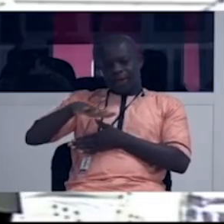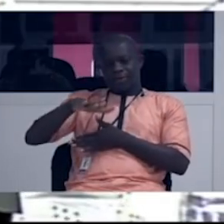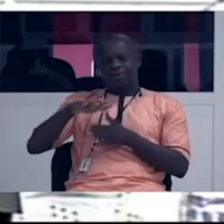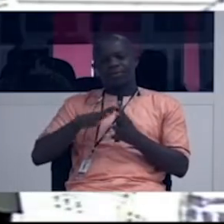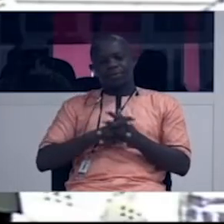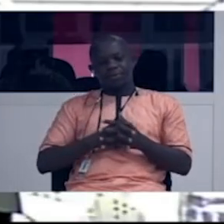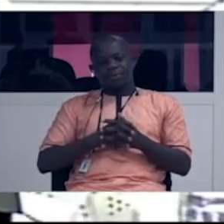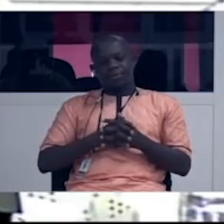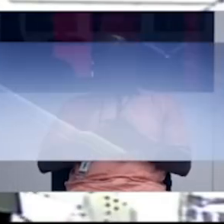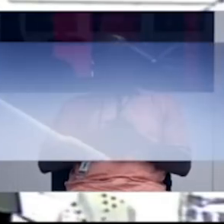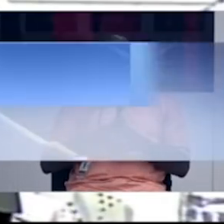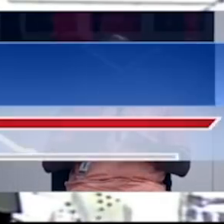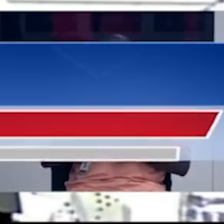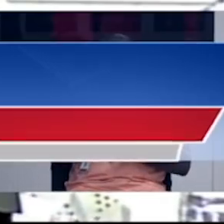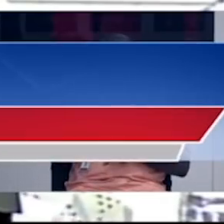the child.